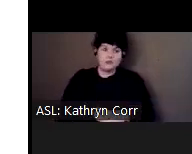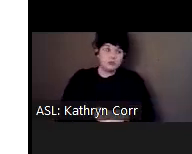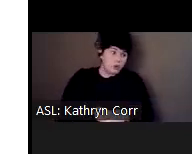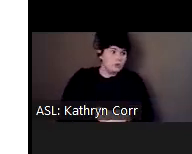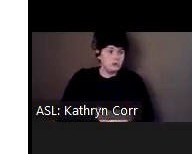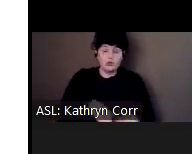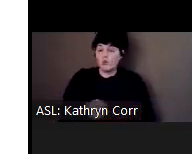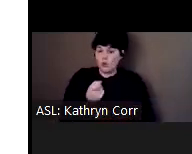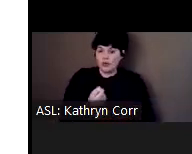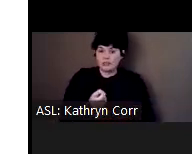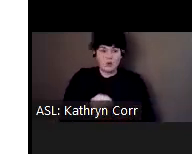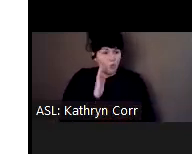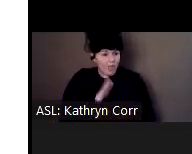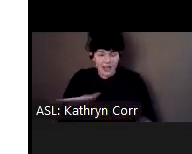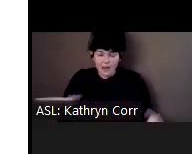go away? No.